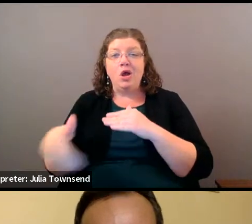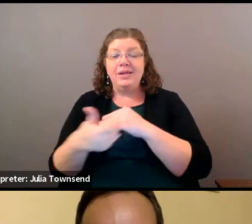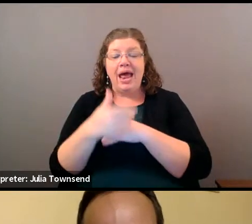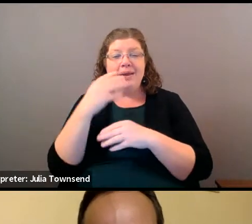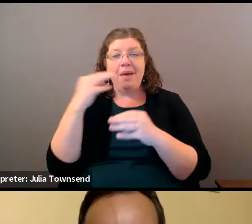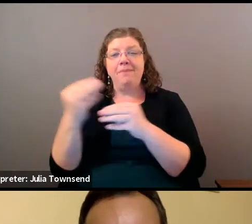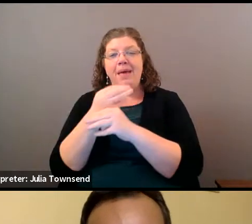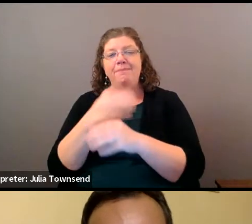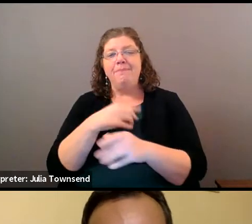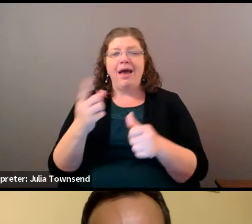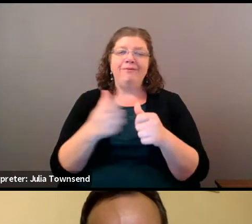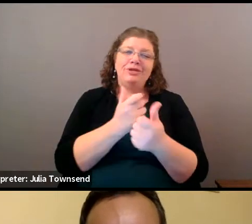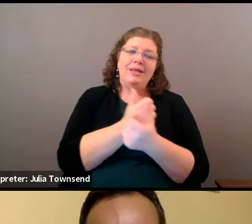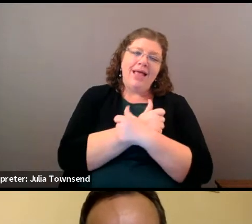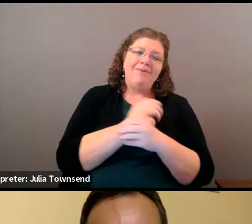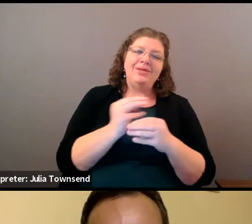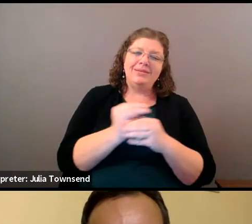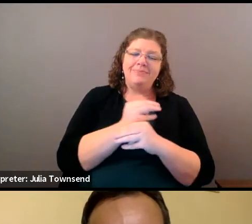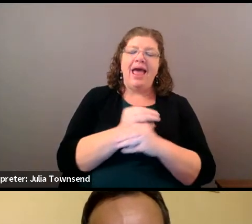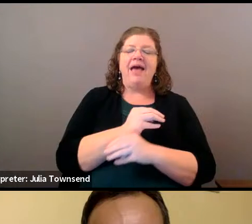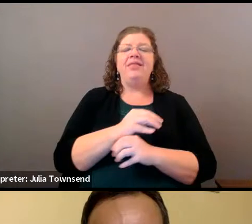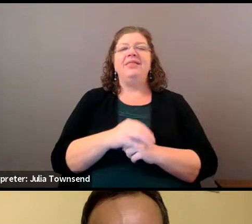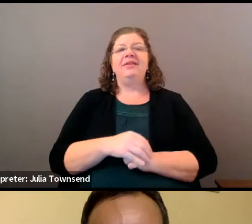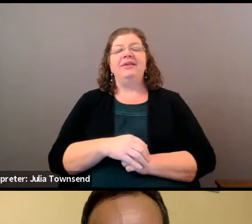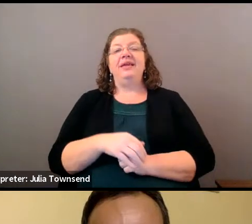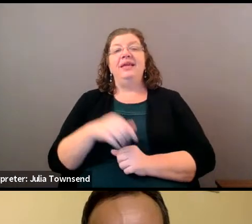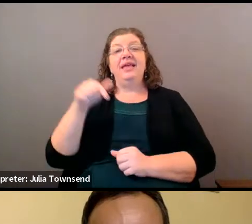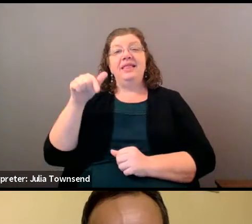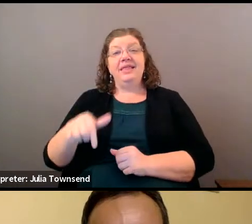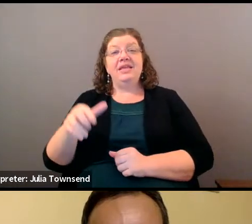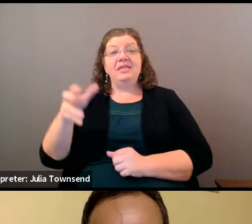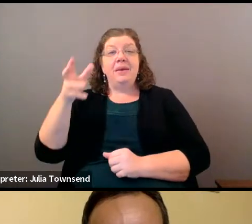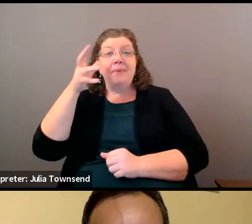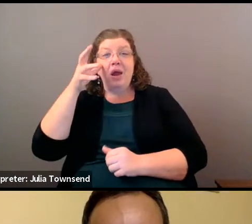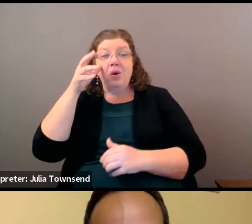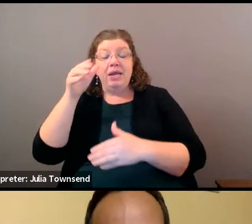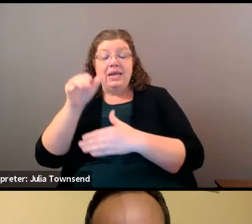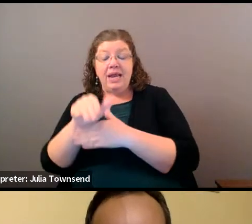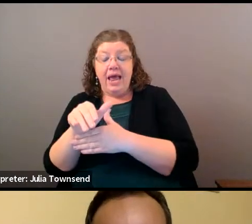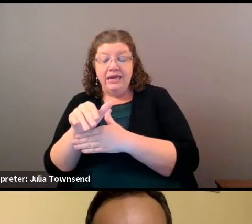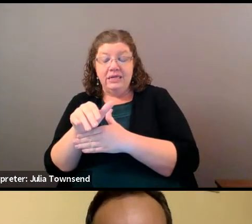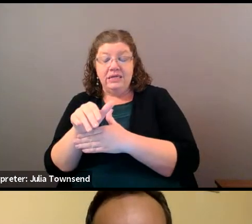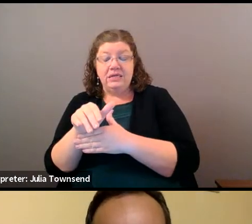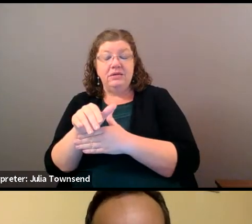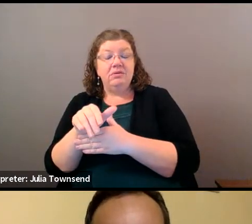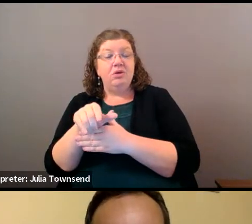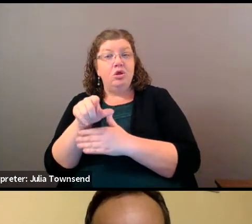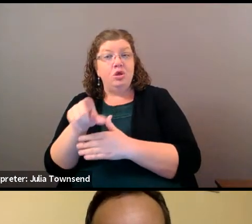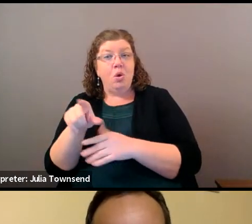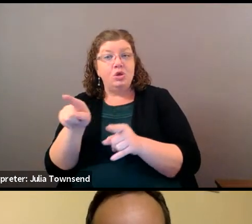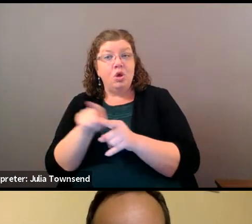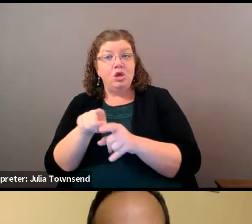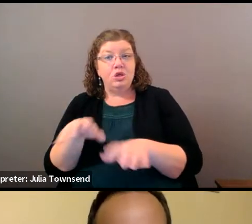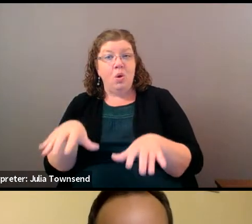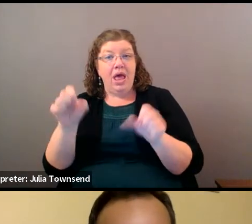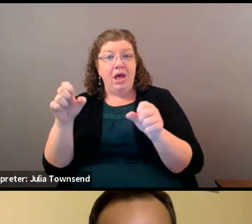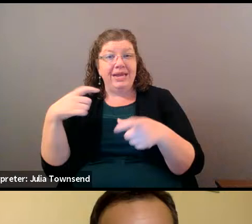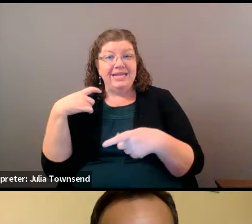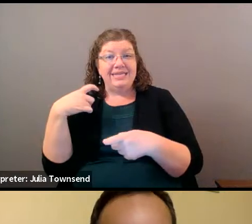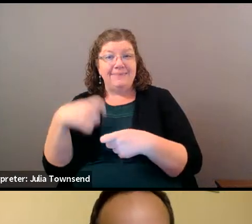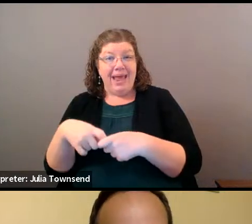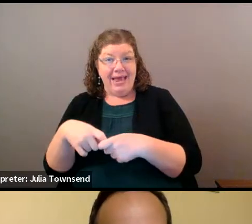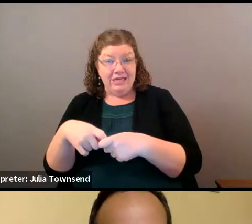love. In this parent nights, are they also held in Spanish? I know